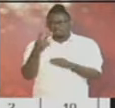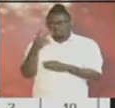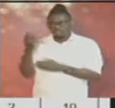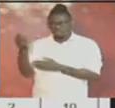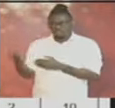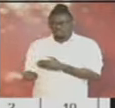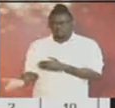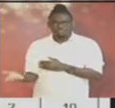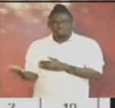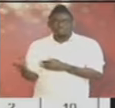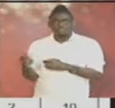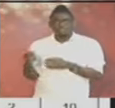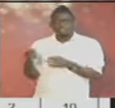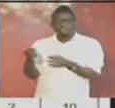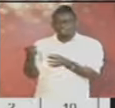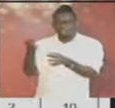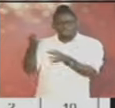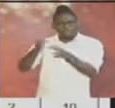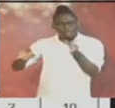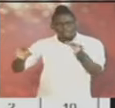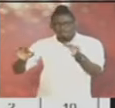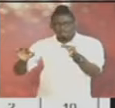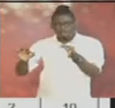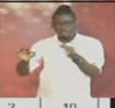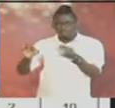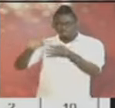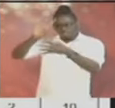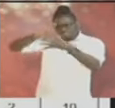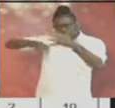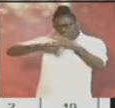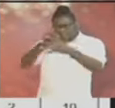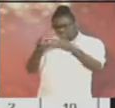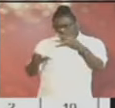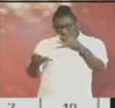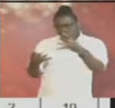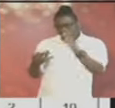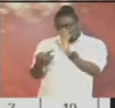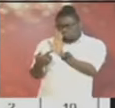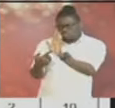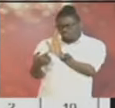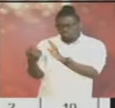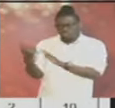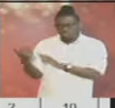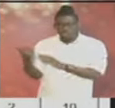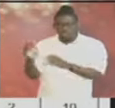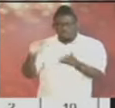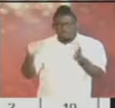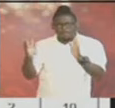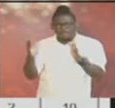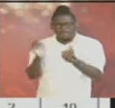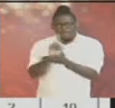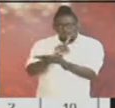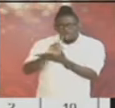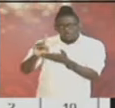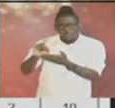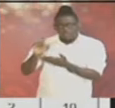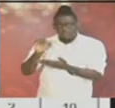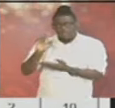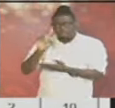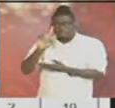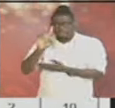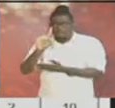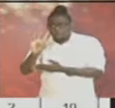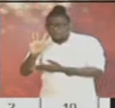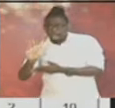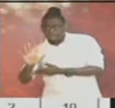form. And we see, as we compare each of the periods identified in each of the maps, we've already identified the number